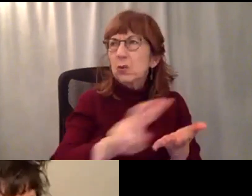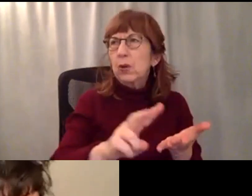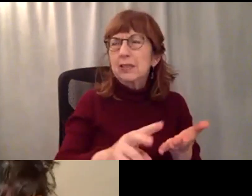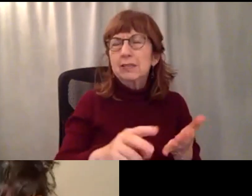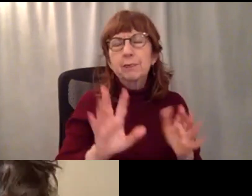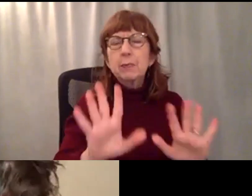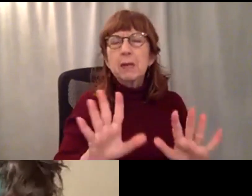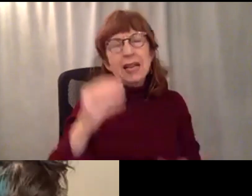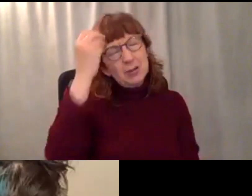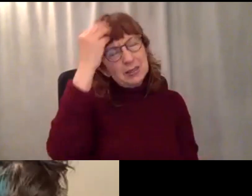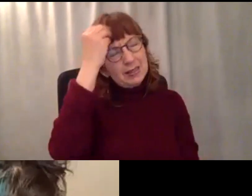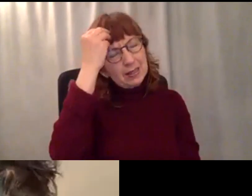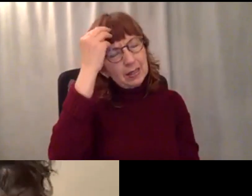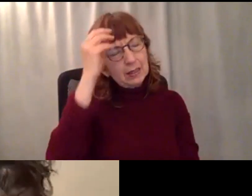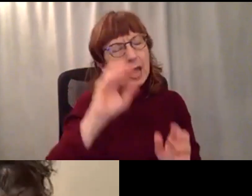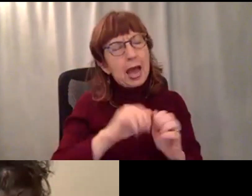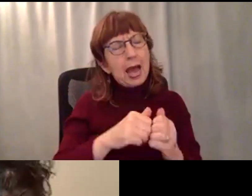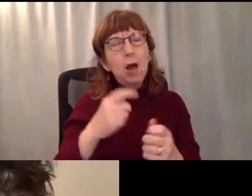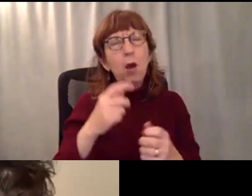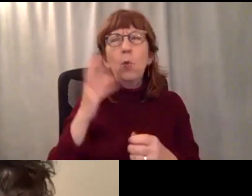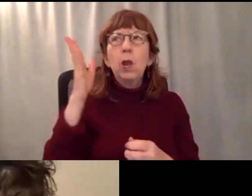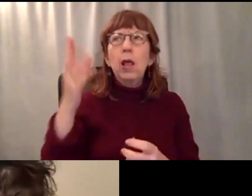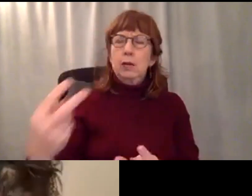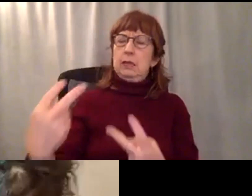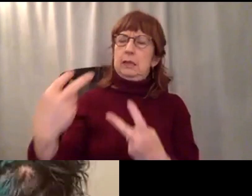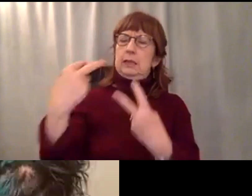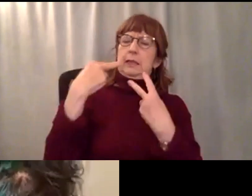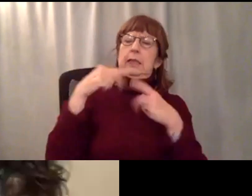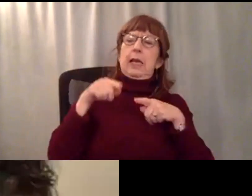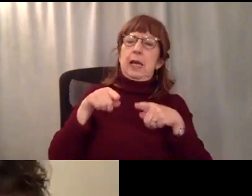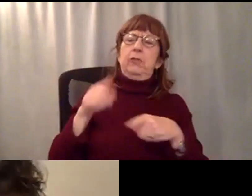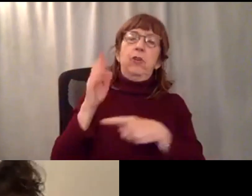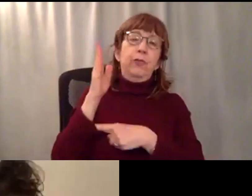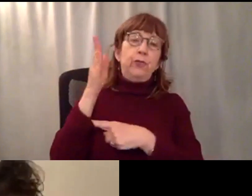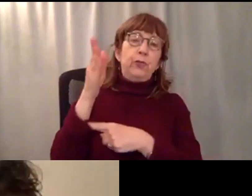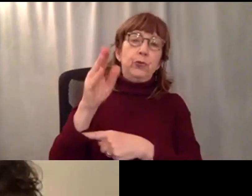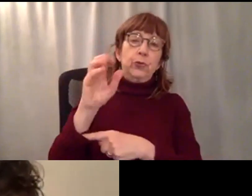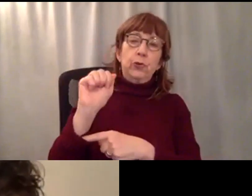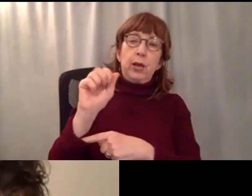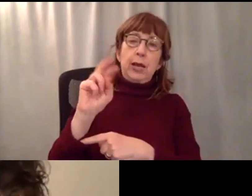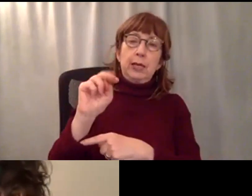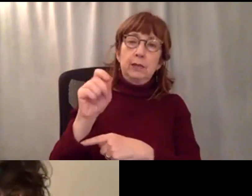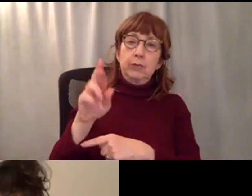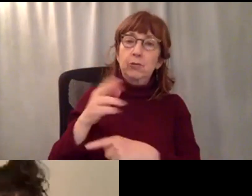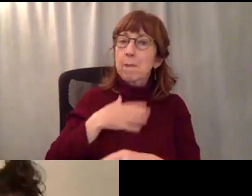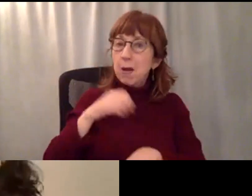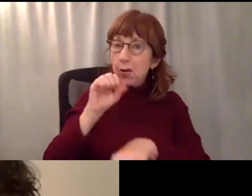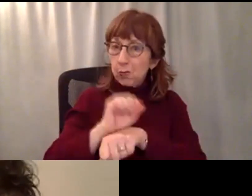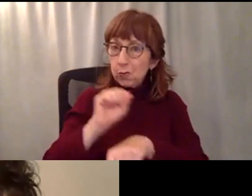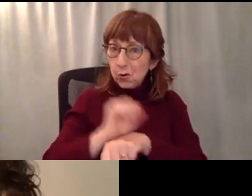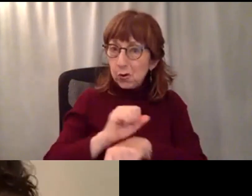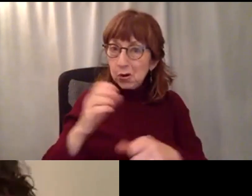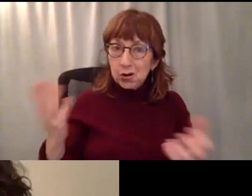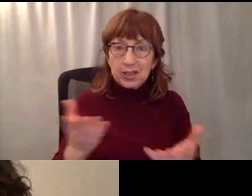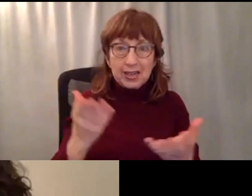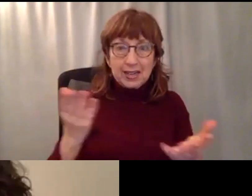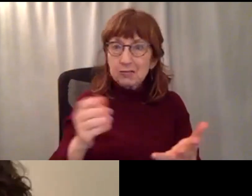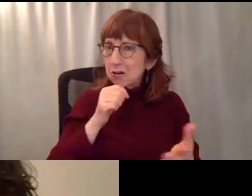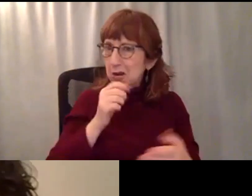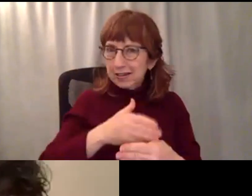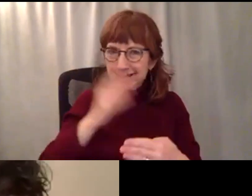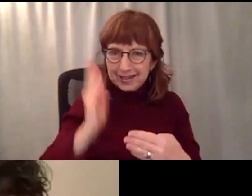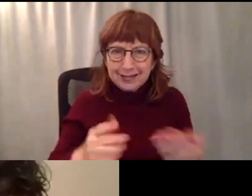how I want to be seen as a future ancestor. You know, my work here is not done. I'm only in my